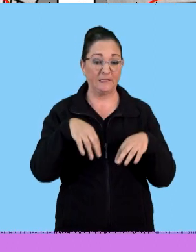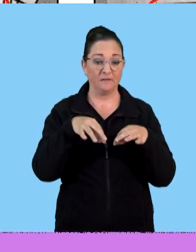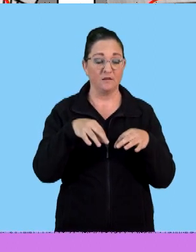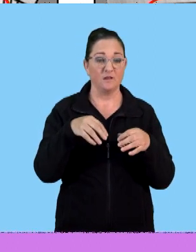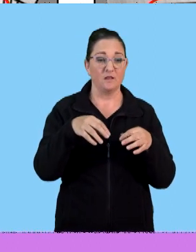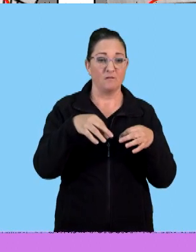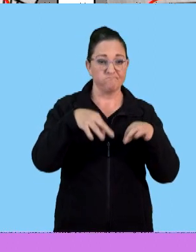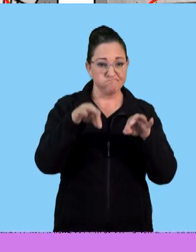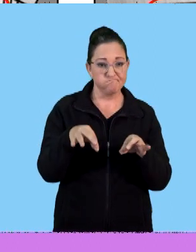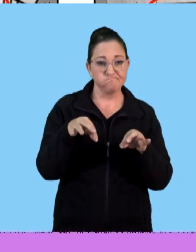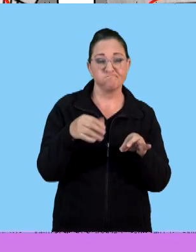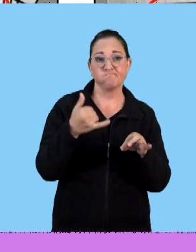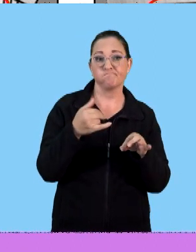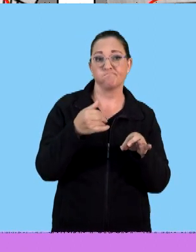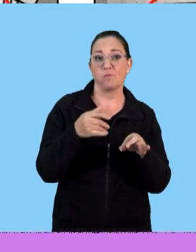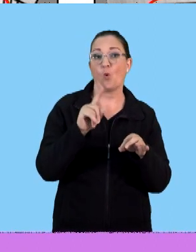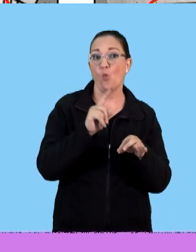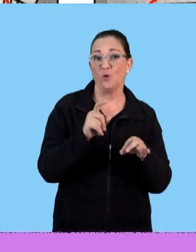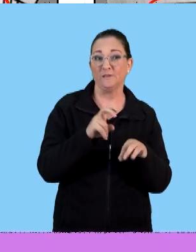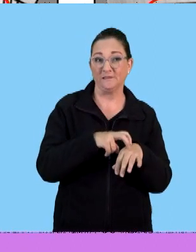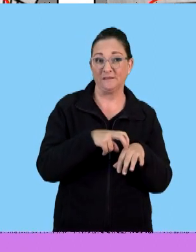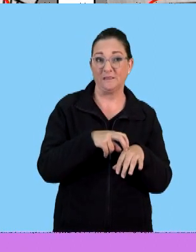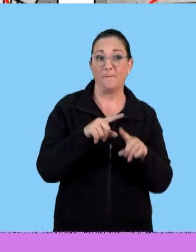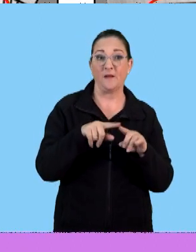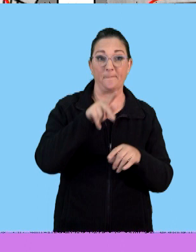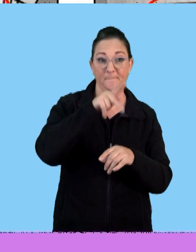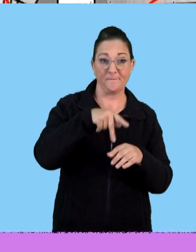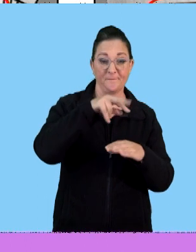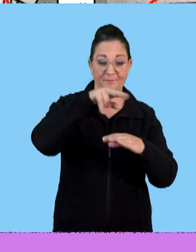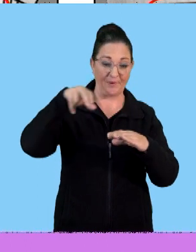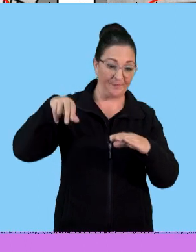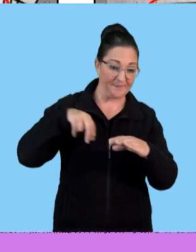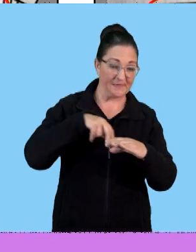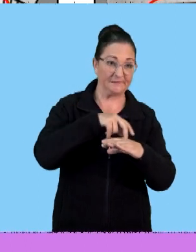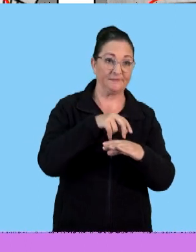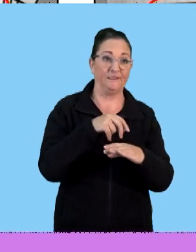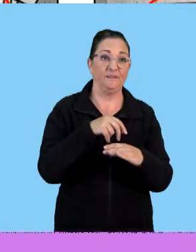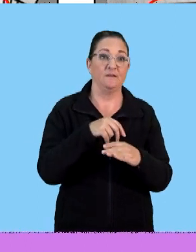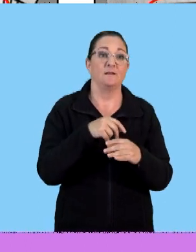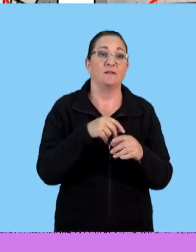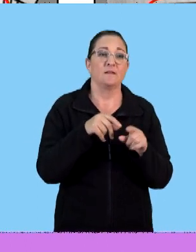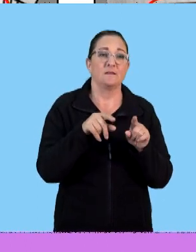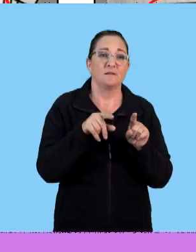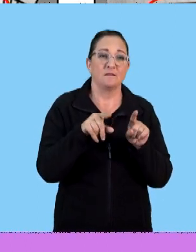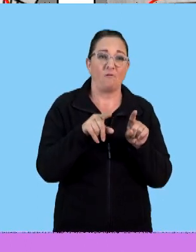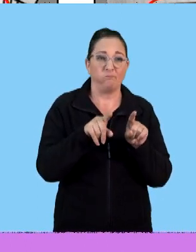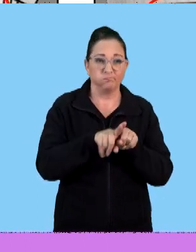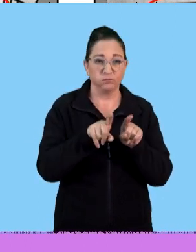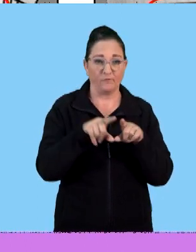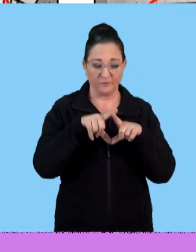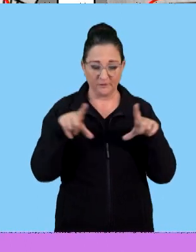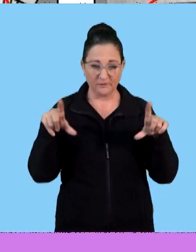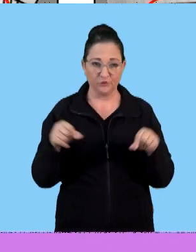tea towel using the formula perimeter of a rectangle equals 2 in bracket length plus